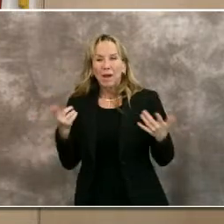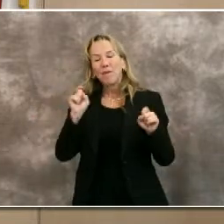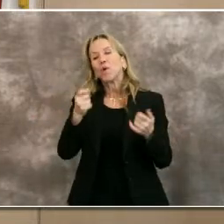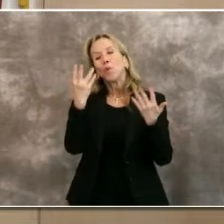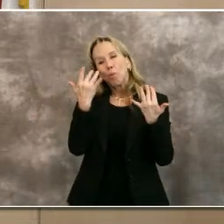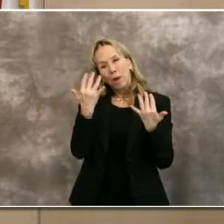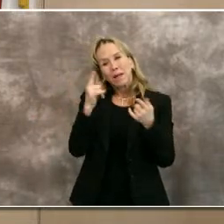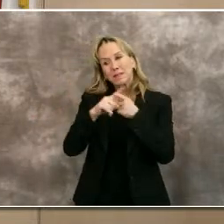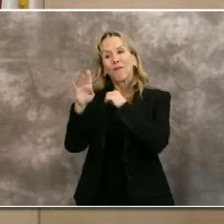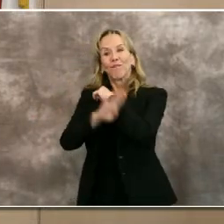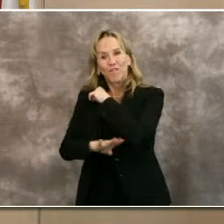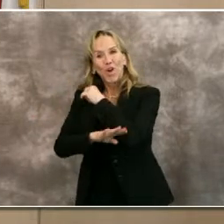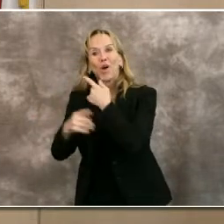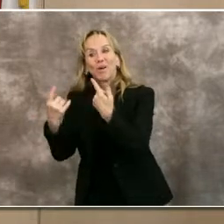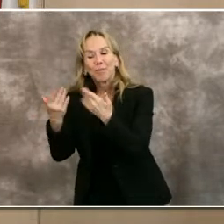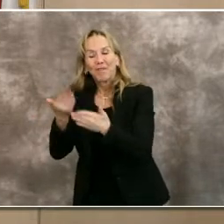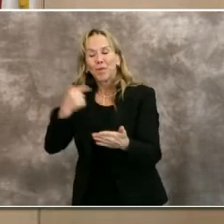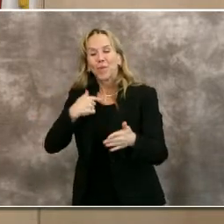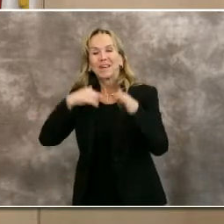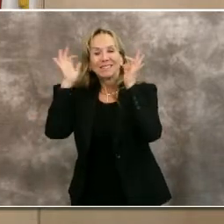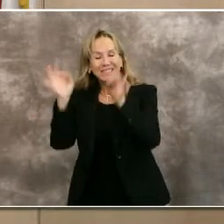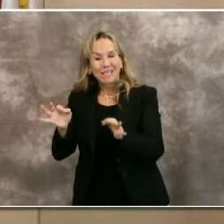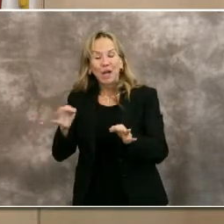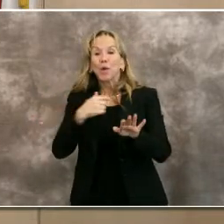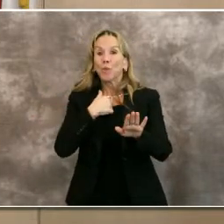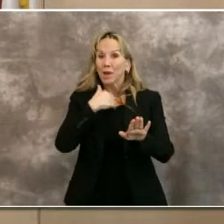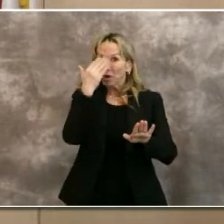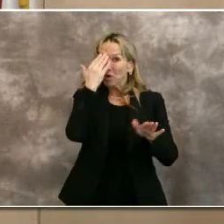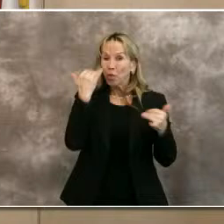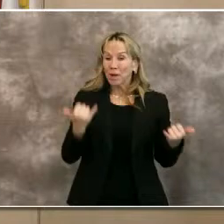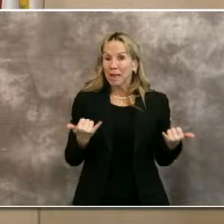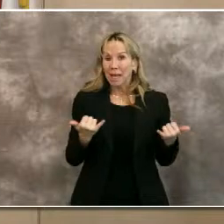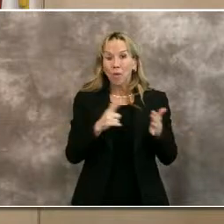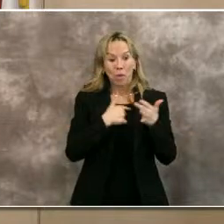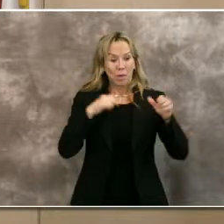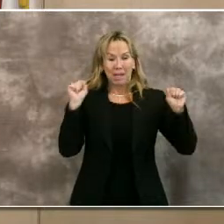we will wait until the fall to determine. We know what we